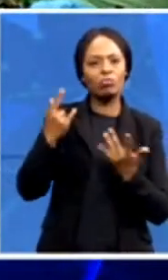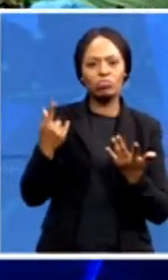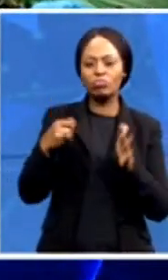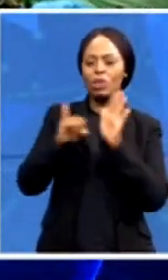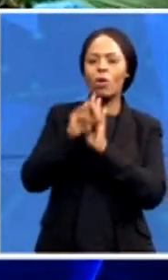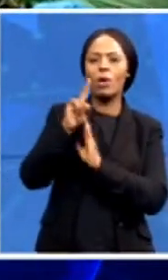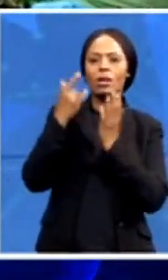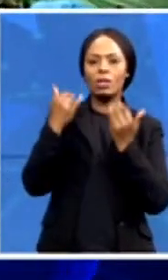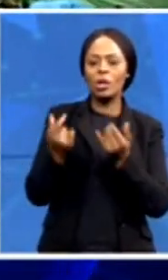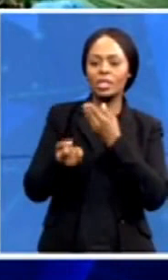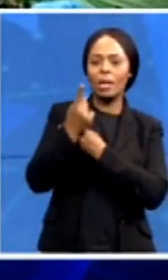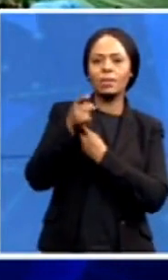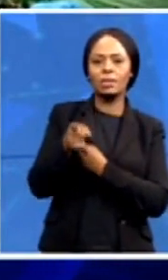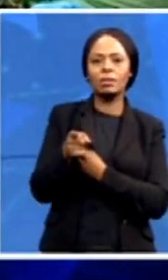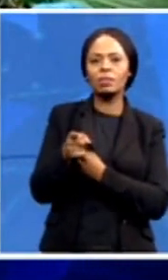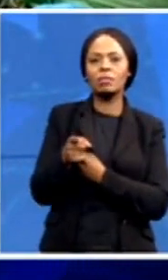this death?